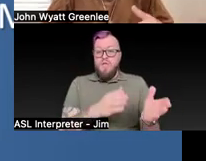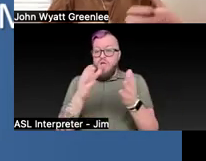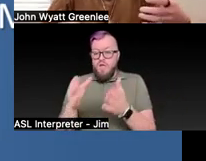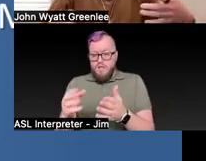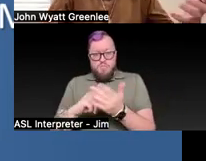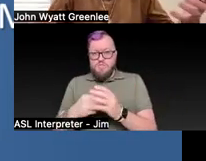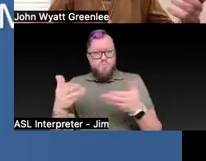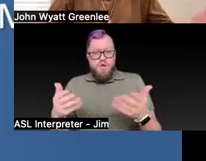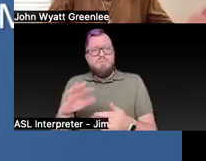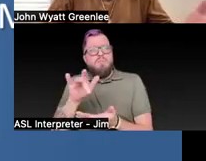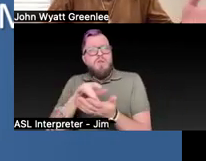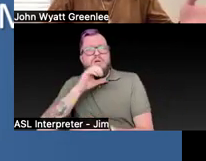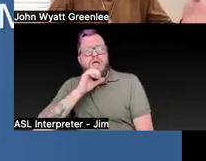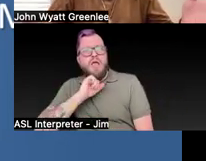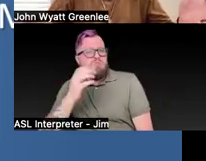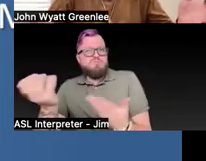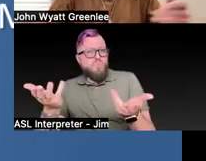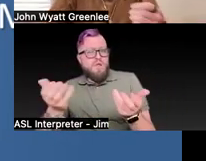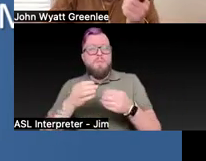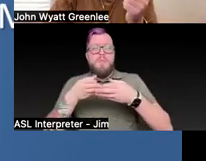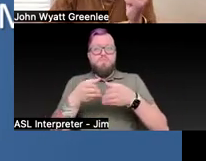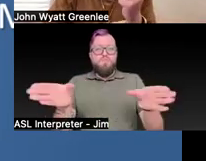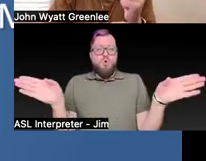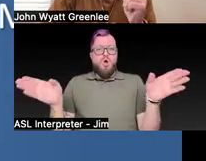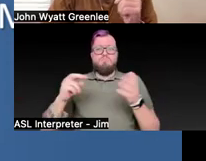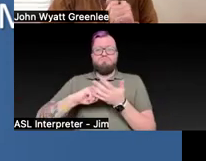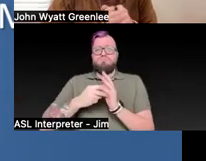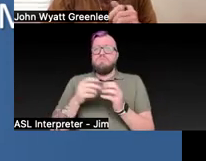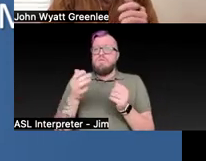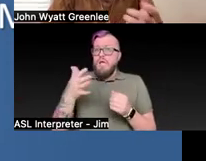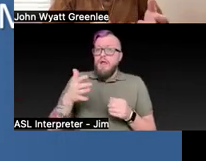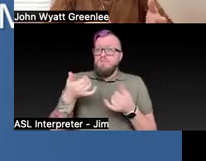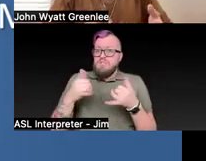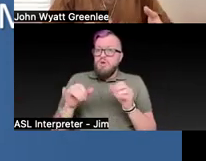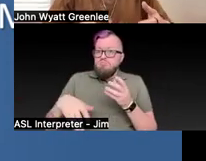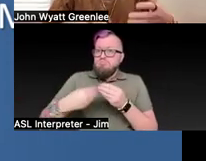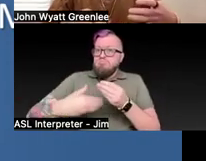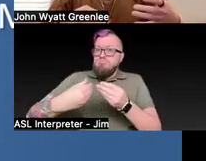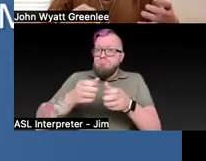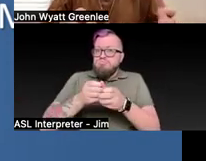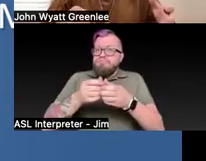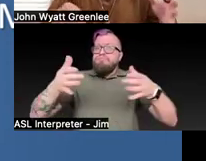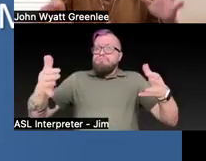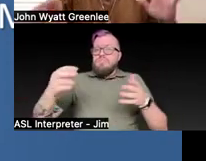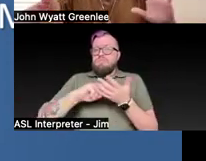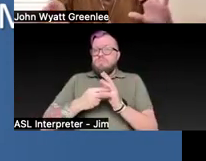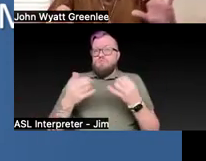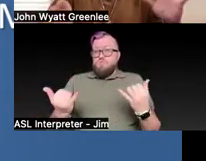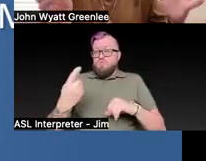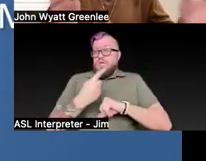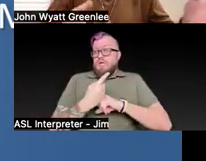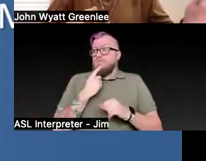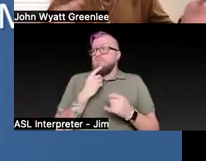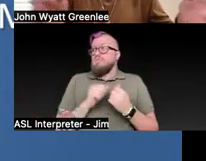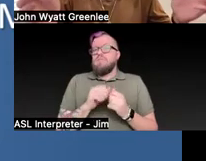And it has a broad definition, medieval, that's sort of growing as we learn more. It tends to be this period between